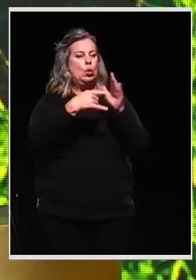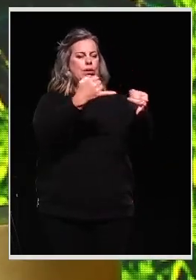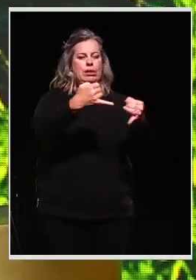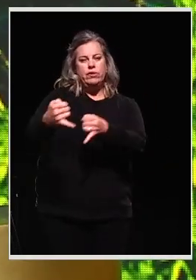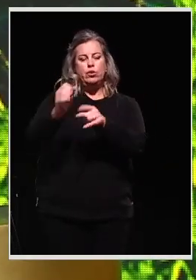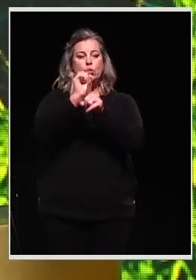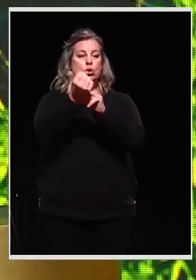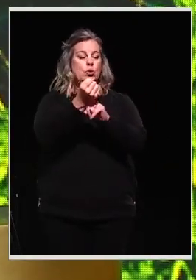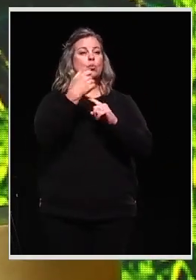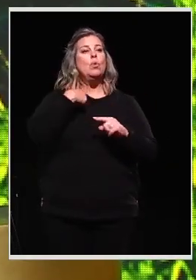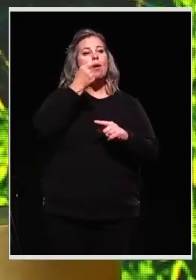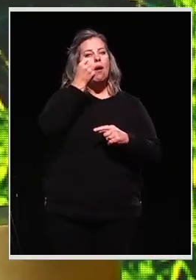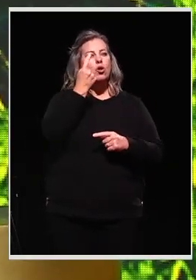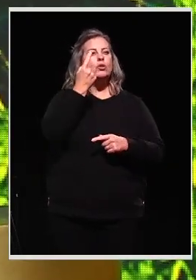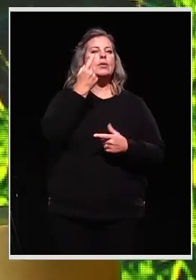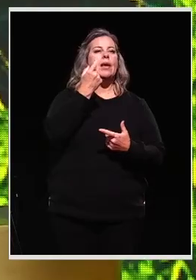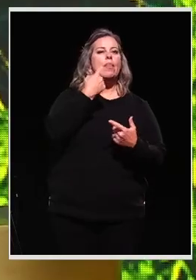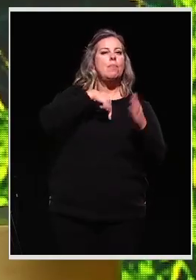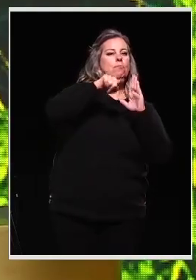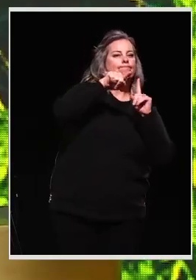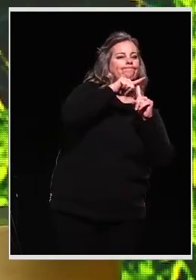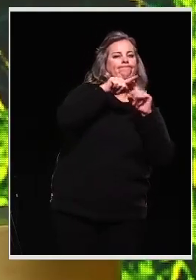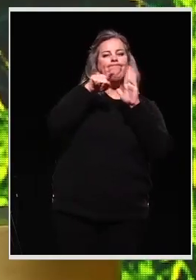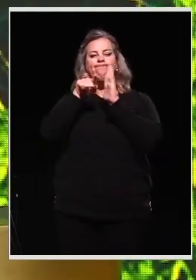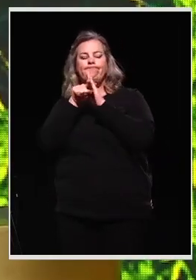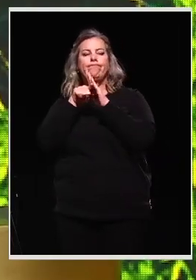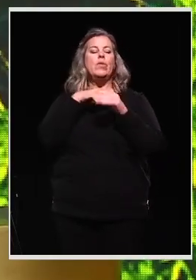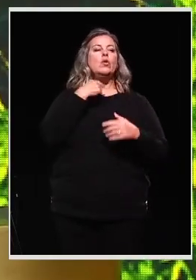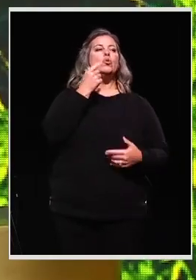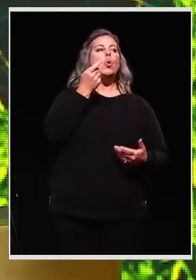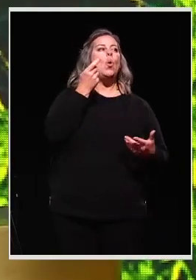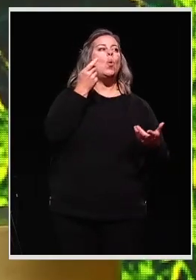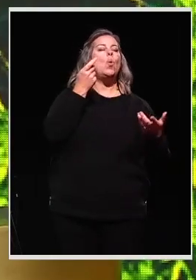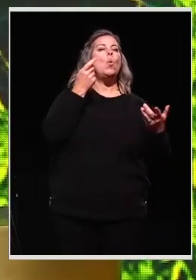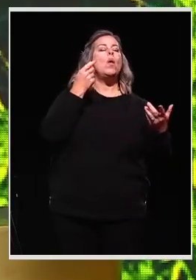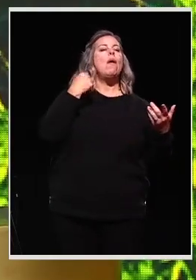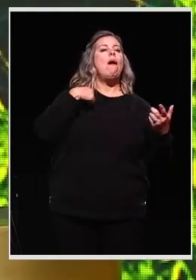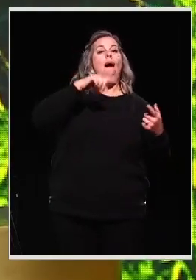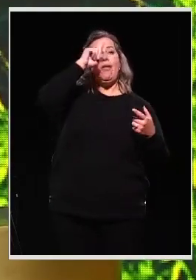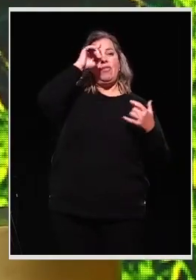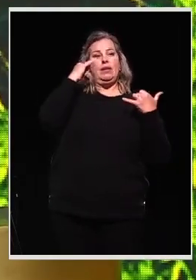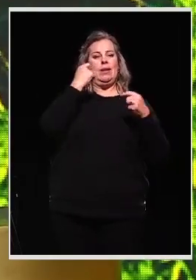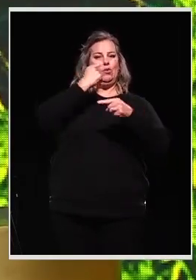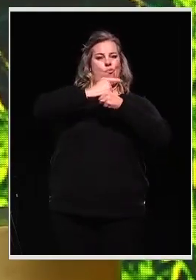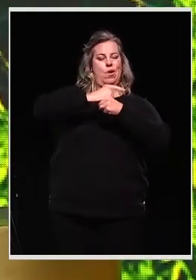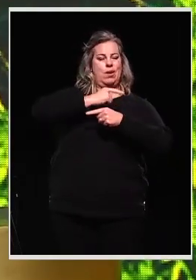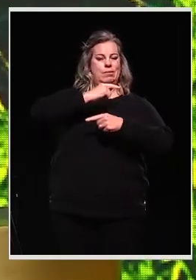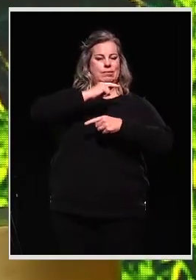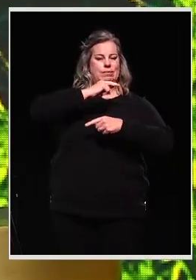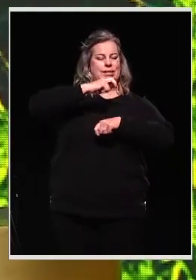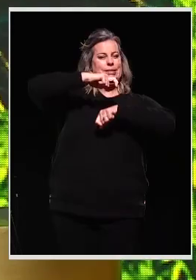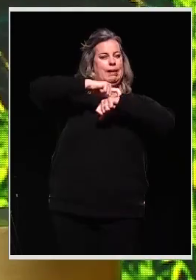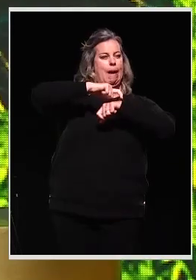understand some of the trade-offs. And so it feels to me like it's at the right point to bring that translational research